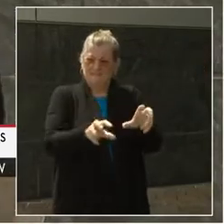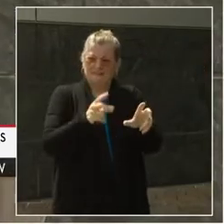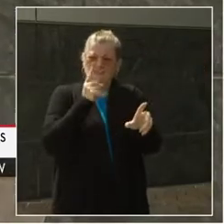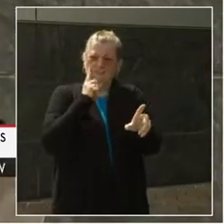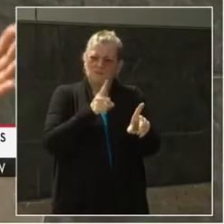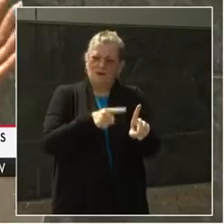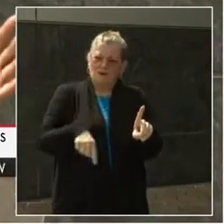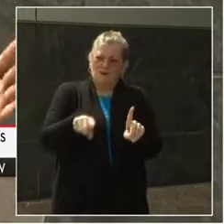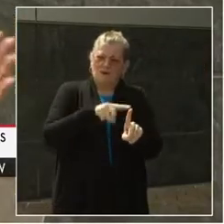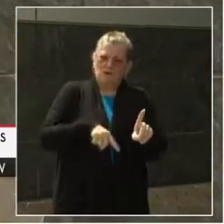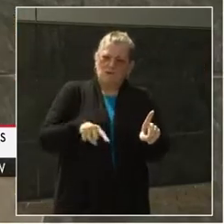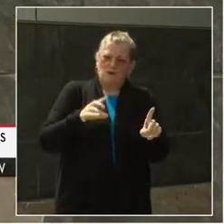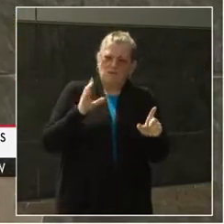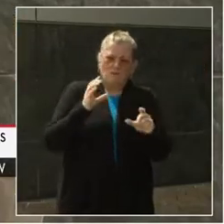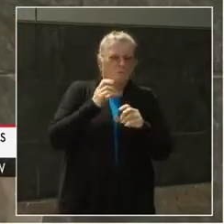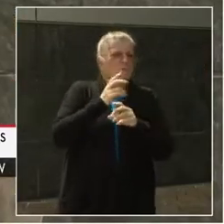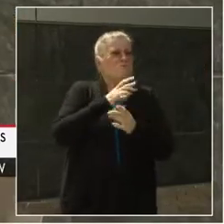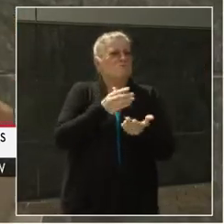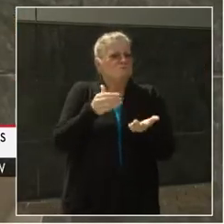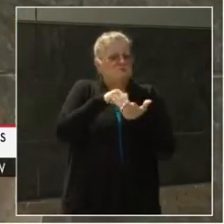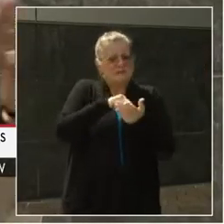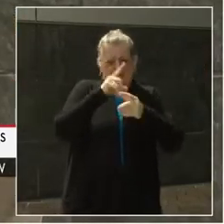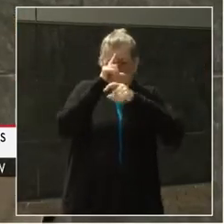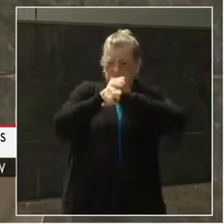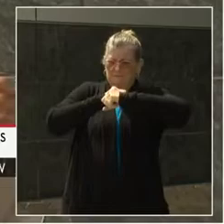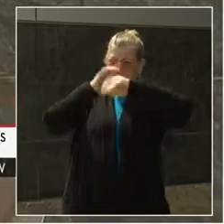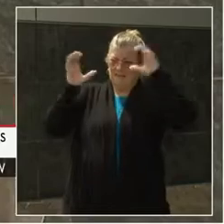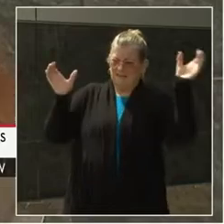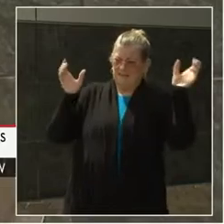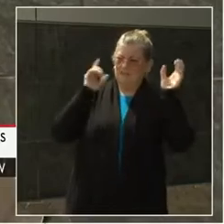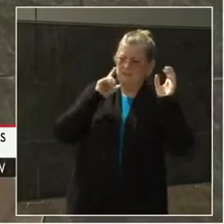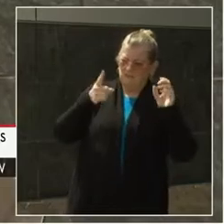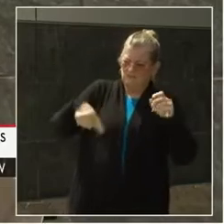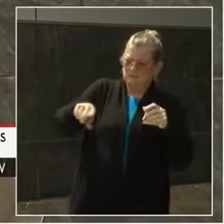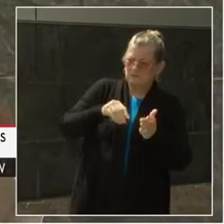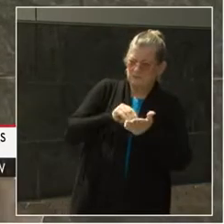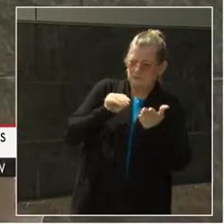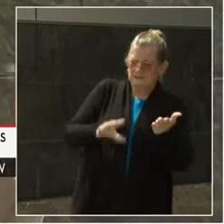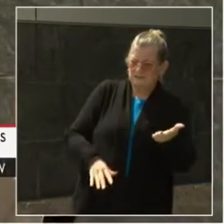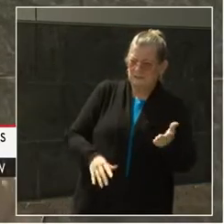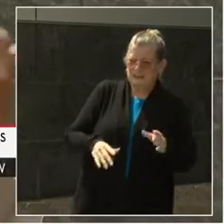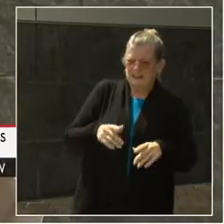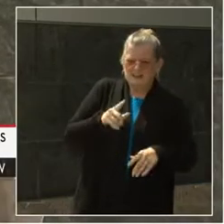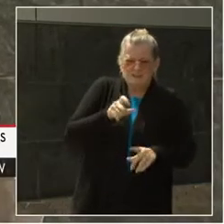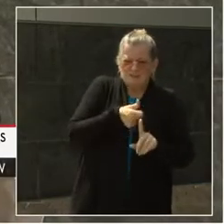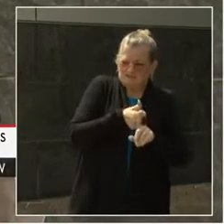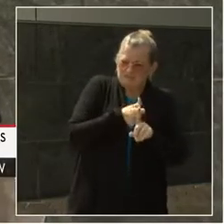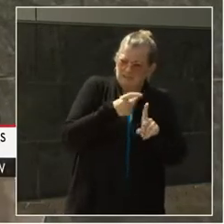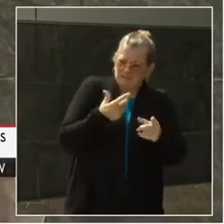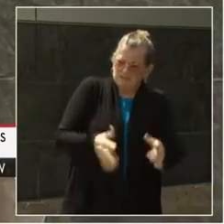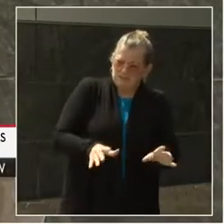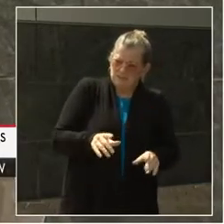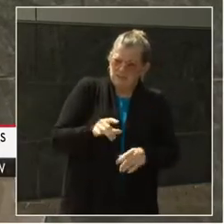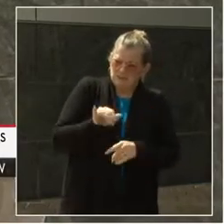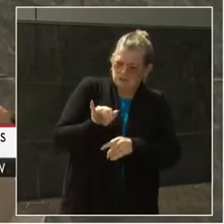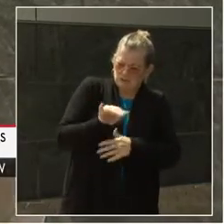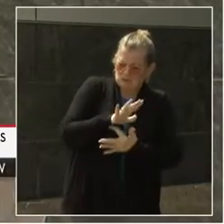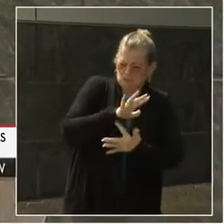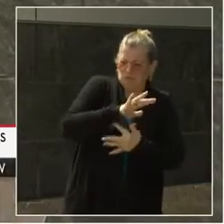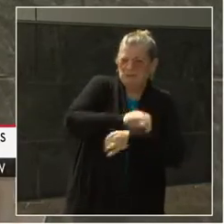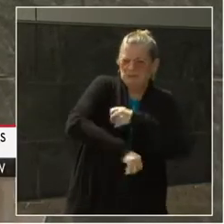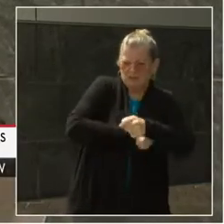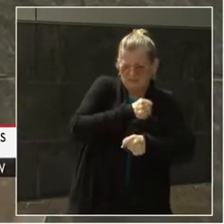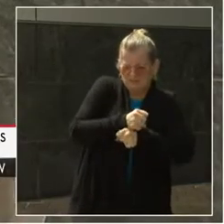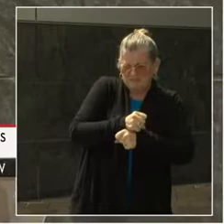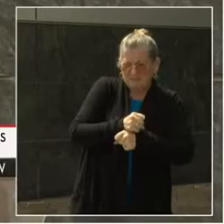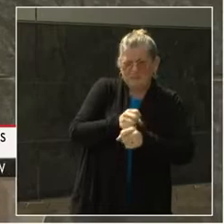heard it framed, she had a unique junior year where she took her studies at her high school, and then she also found her way to George Washington and engaged